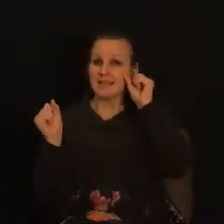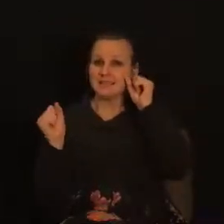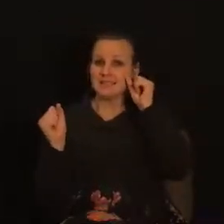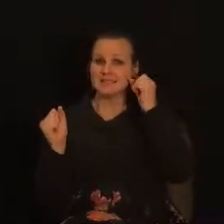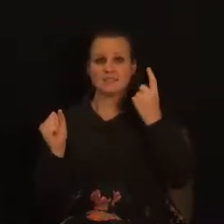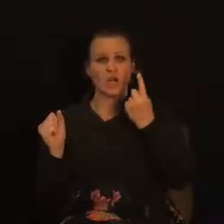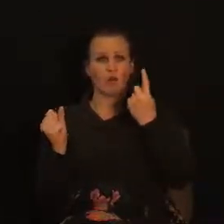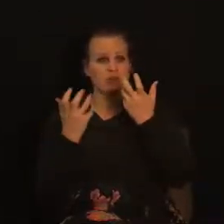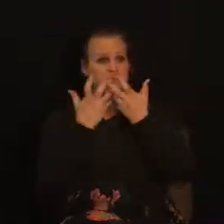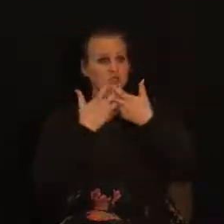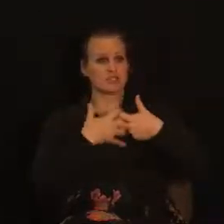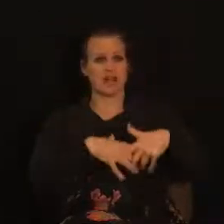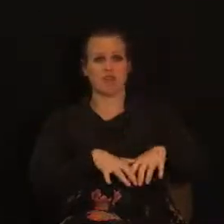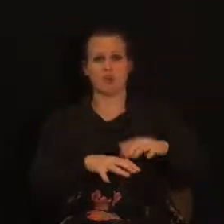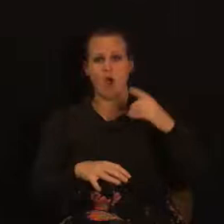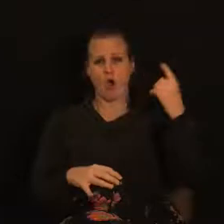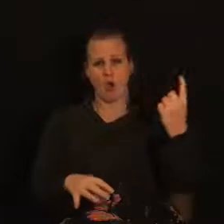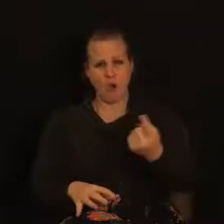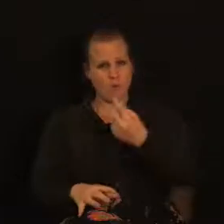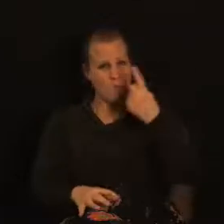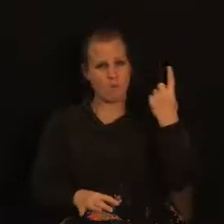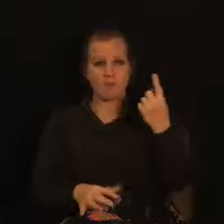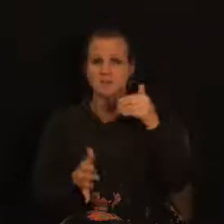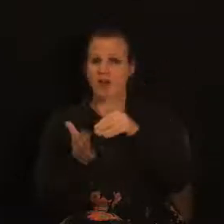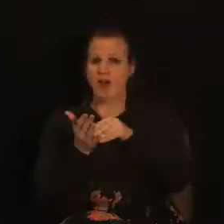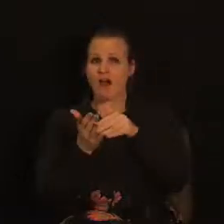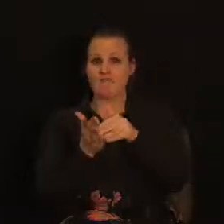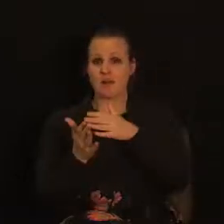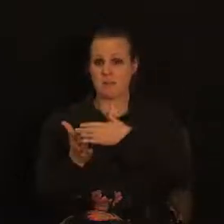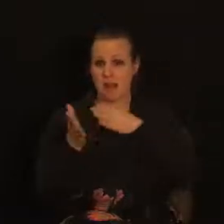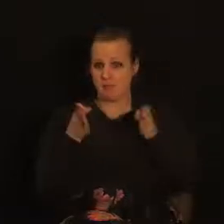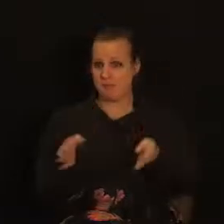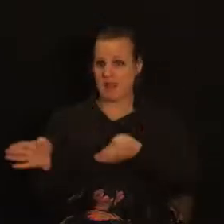out. And so often my plans don't.